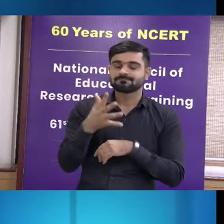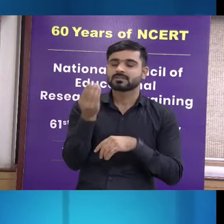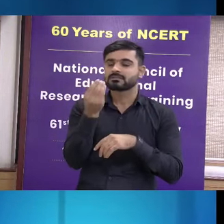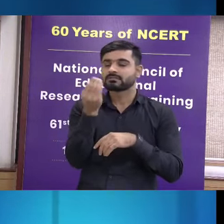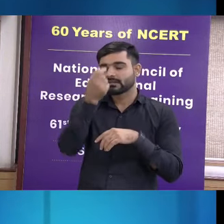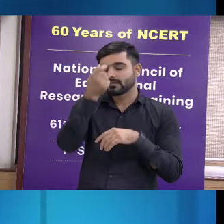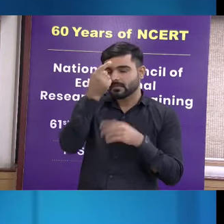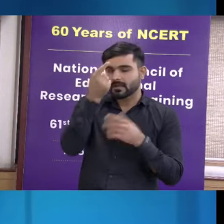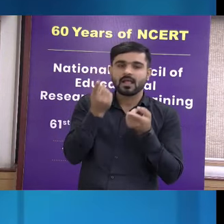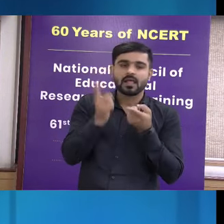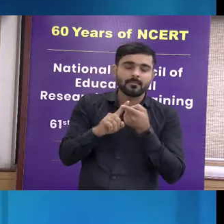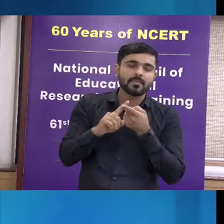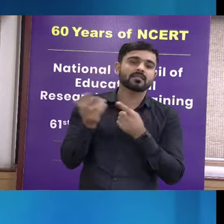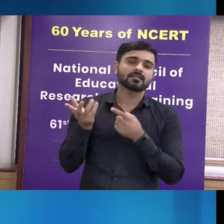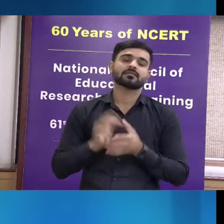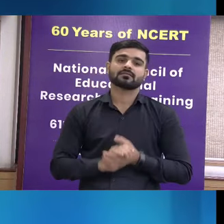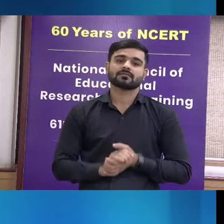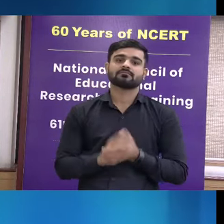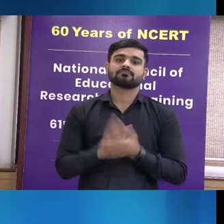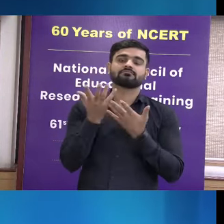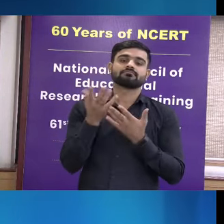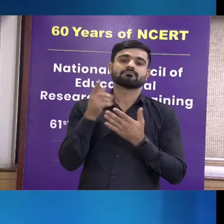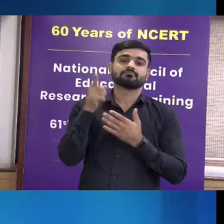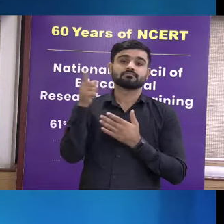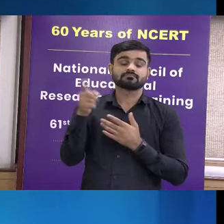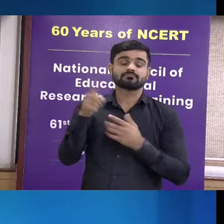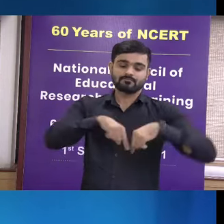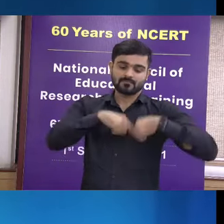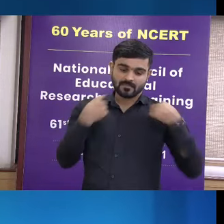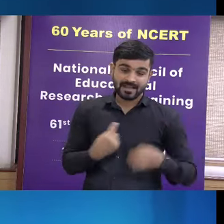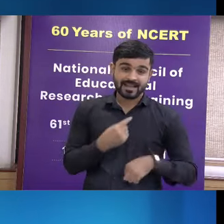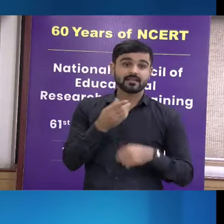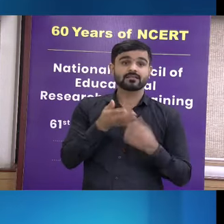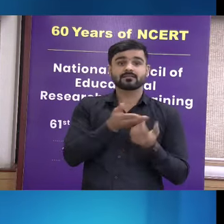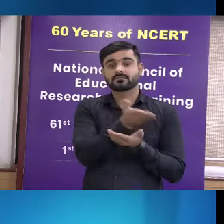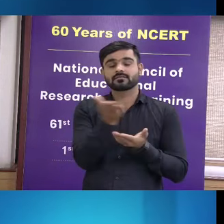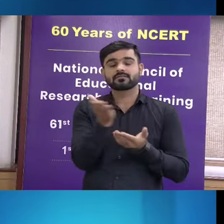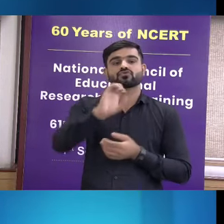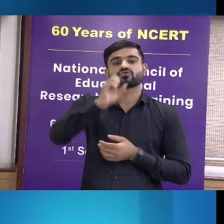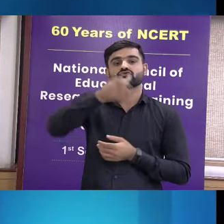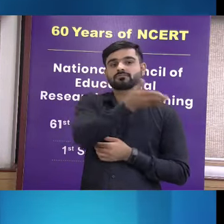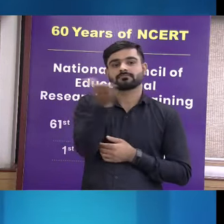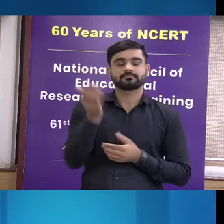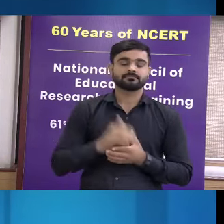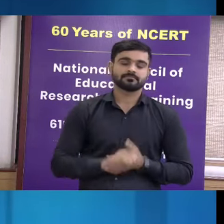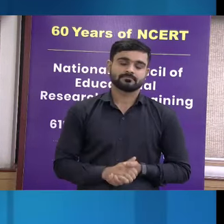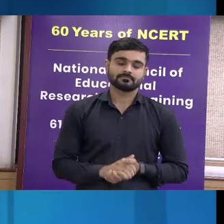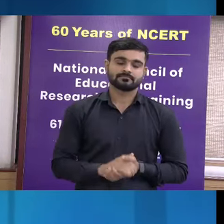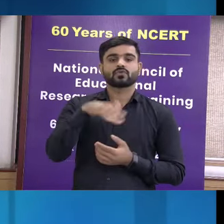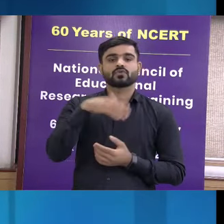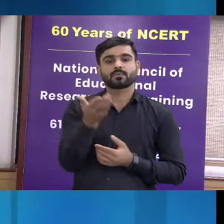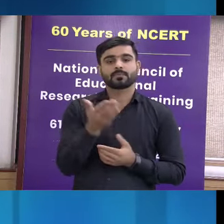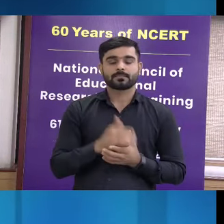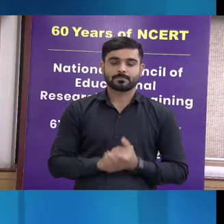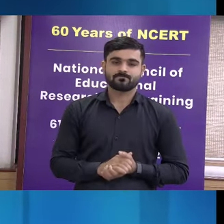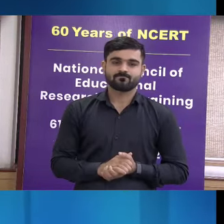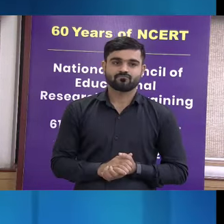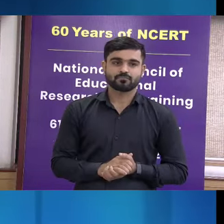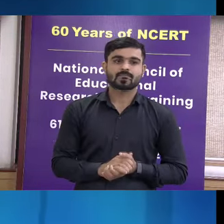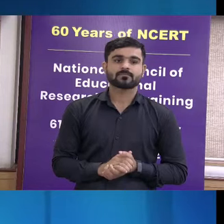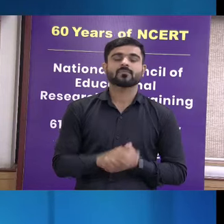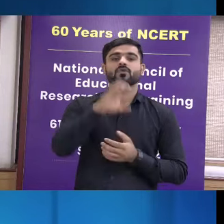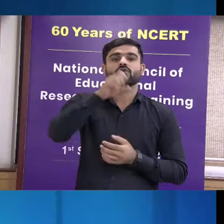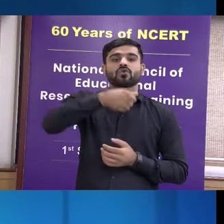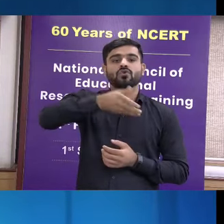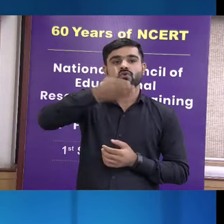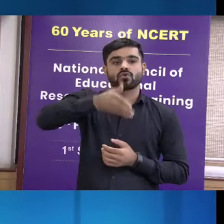other engagements, has conveyed her heartiest greetings on this occasion and her